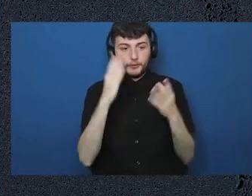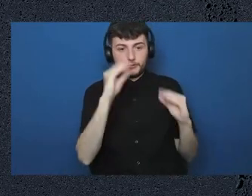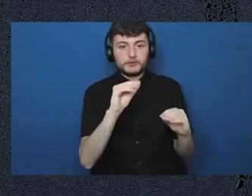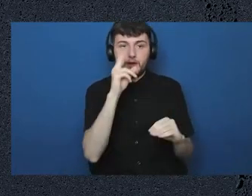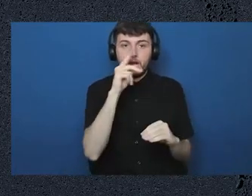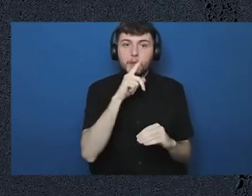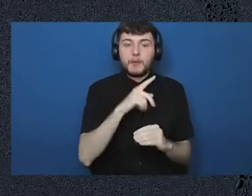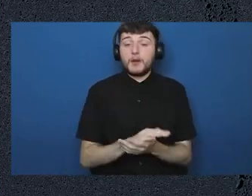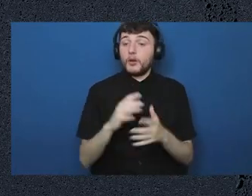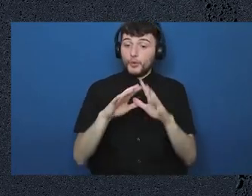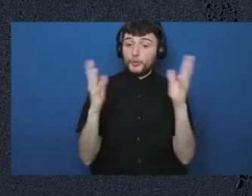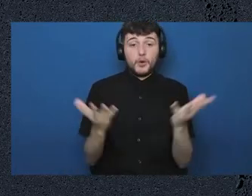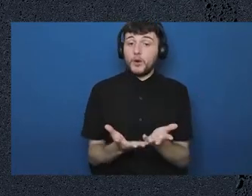changed